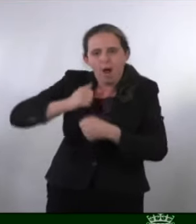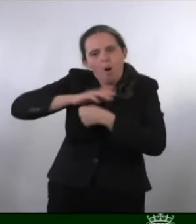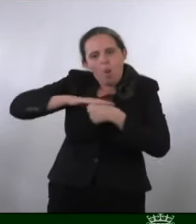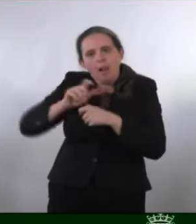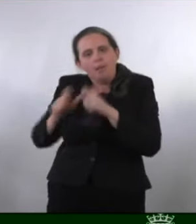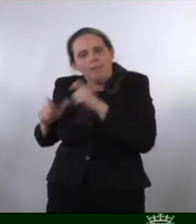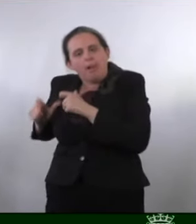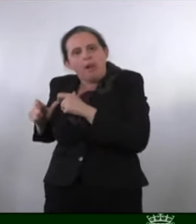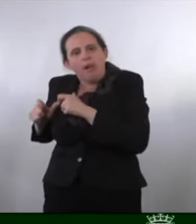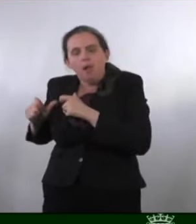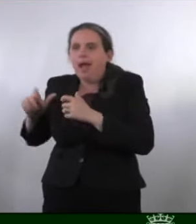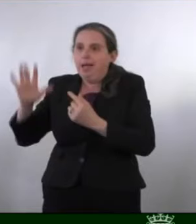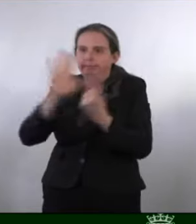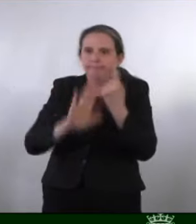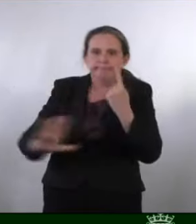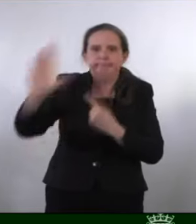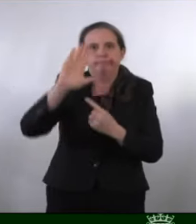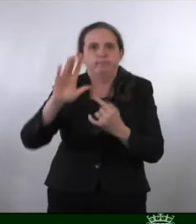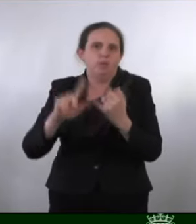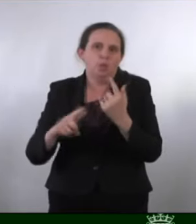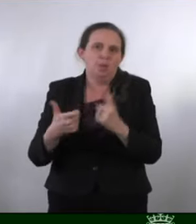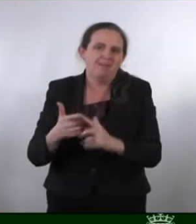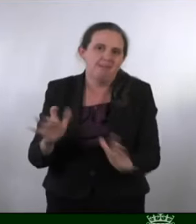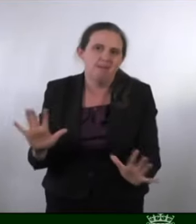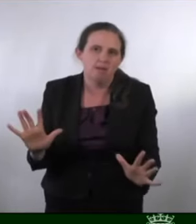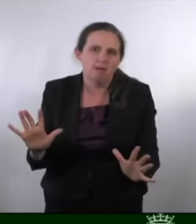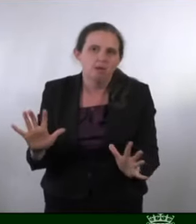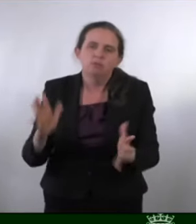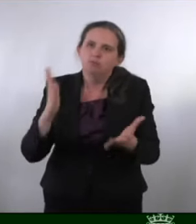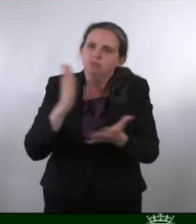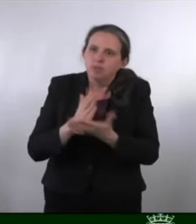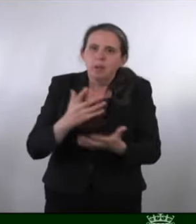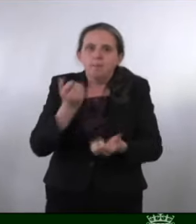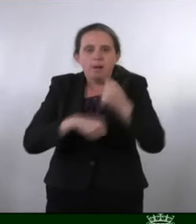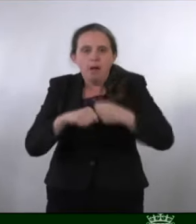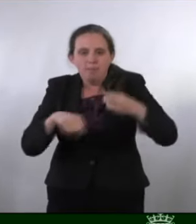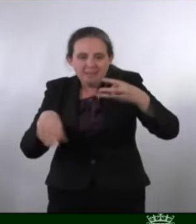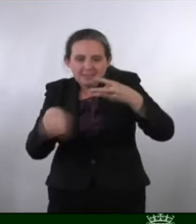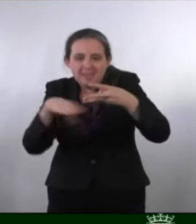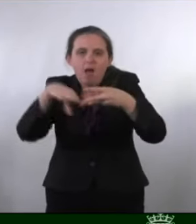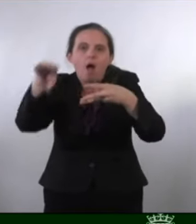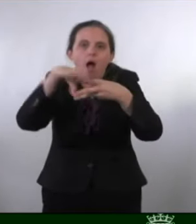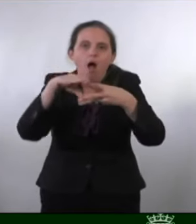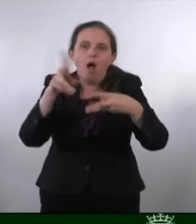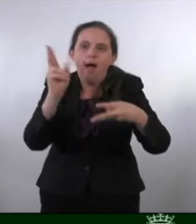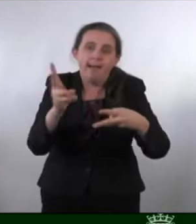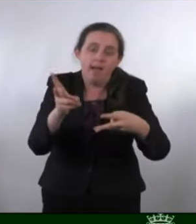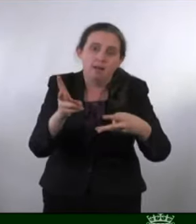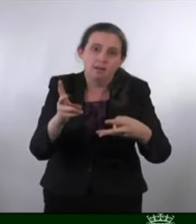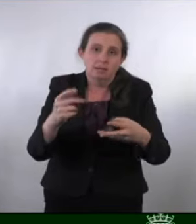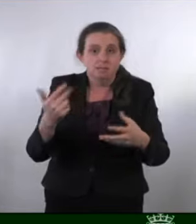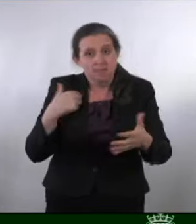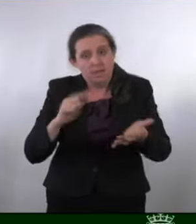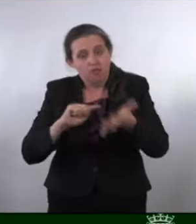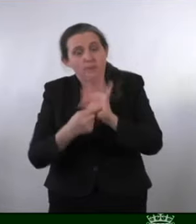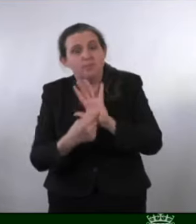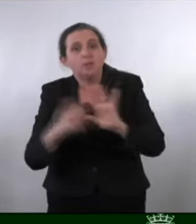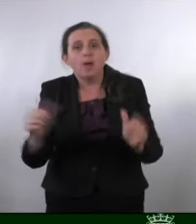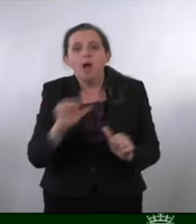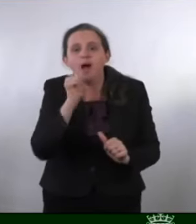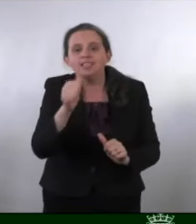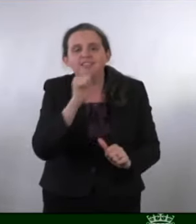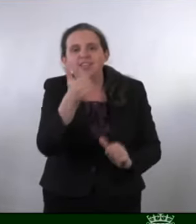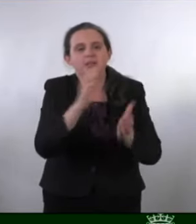The fact of the matter is that as soon as we go to a tier system, and I represent Huddersfield in Kirklees, which is